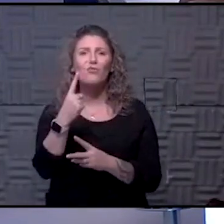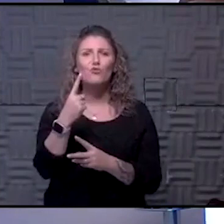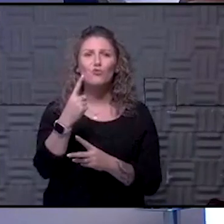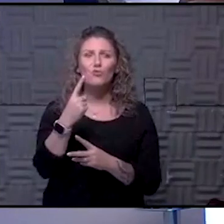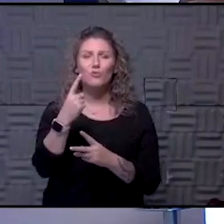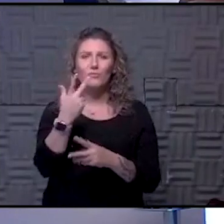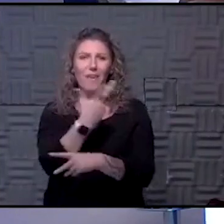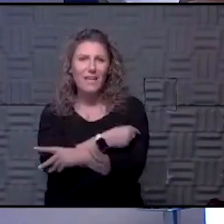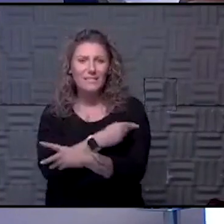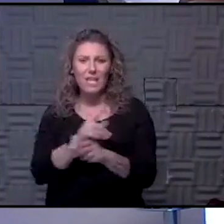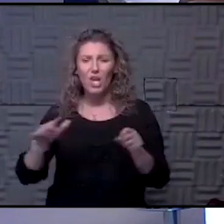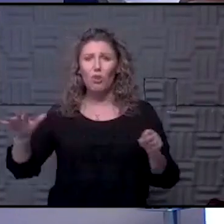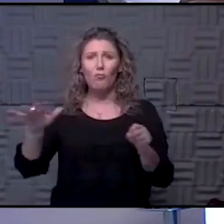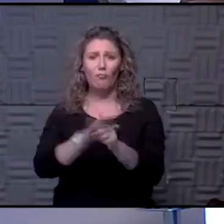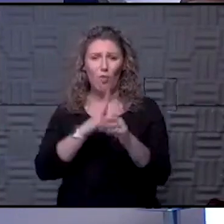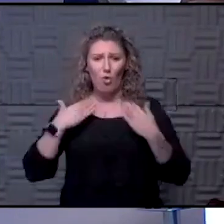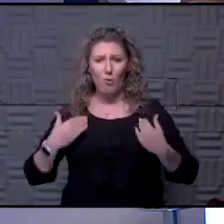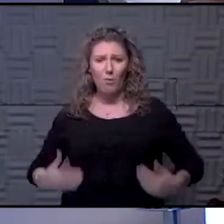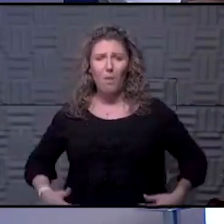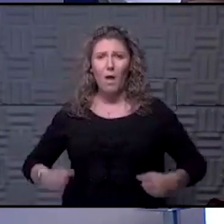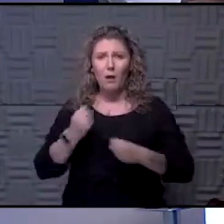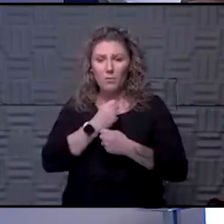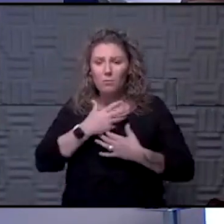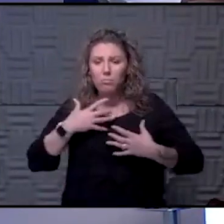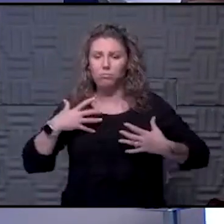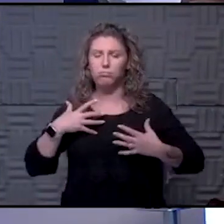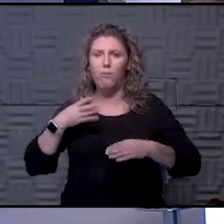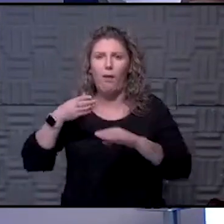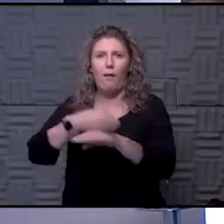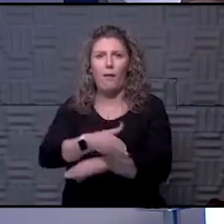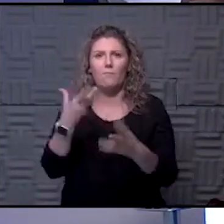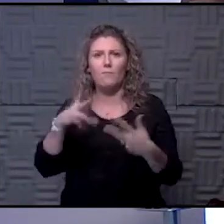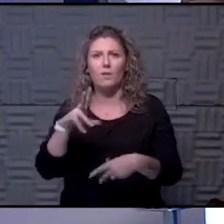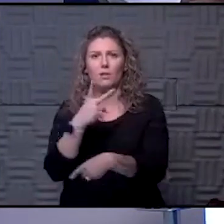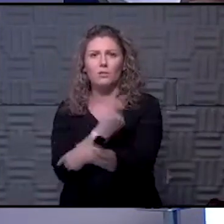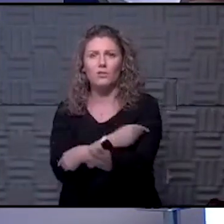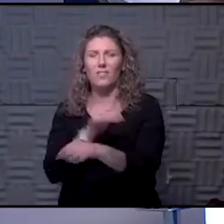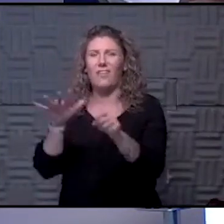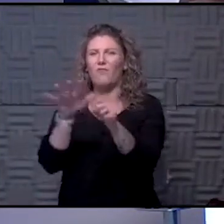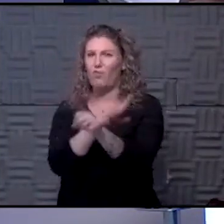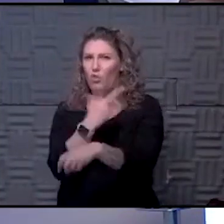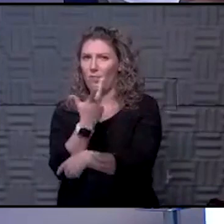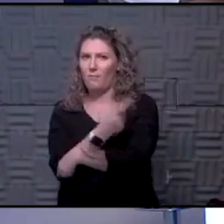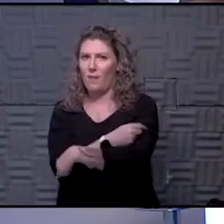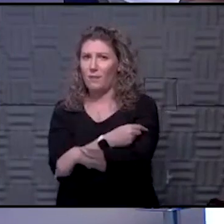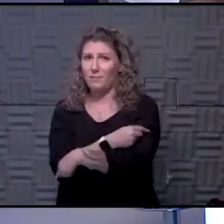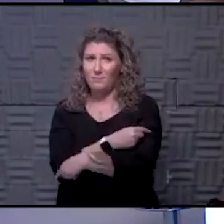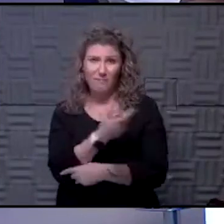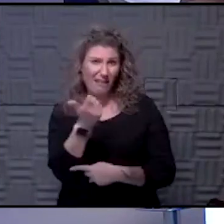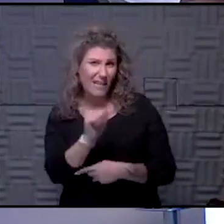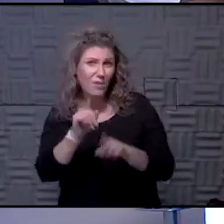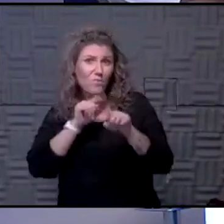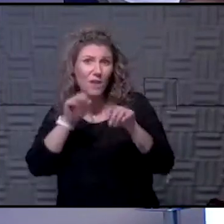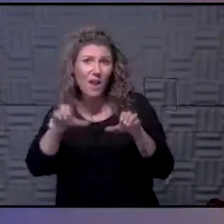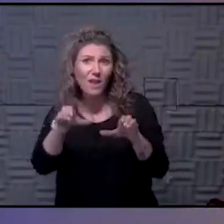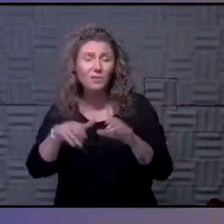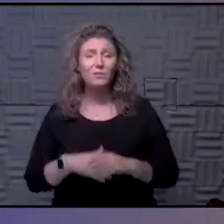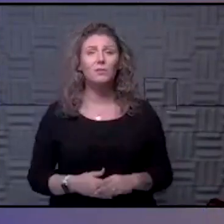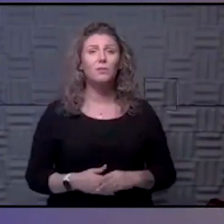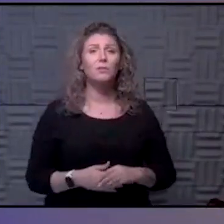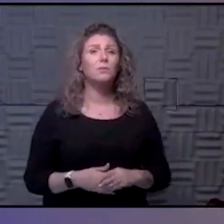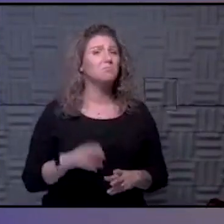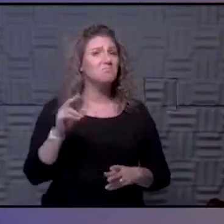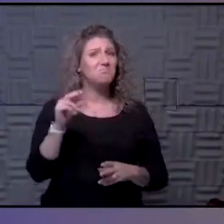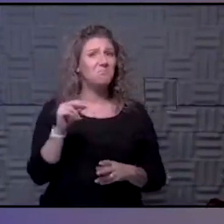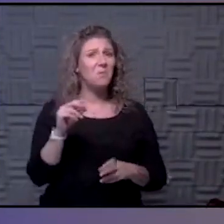inflammation flare that lasts for weeks after getting the vaccine, particularly after being fully vaccinated? No, I know you can